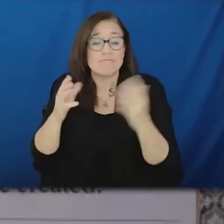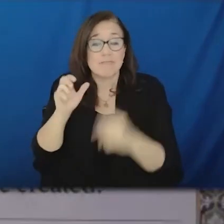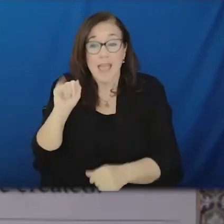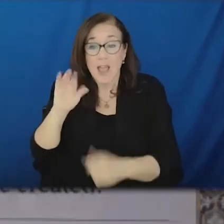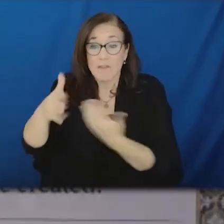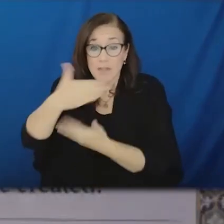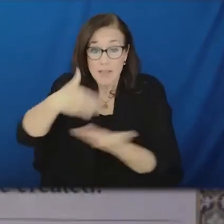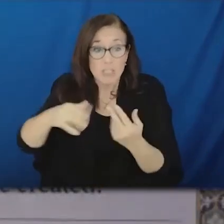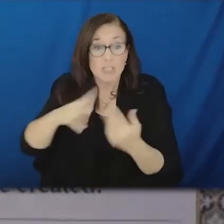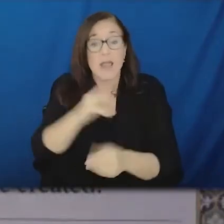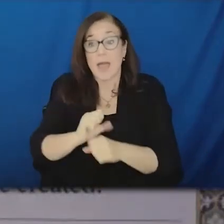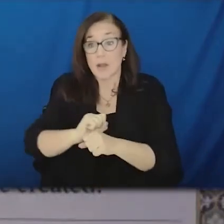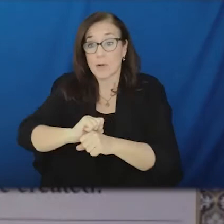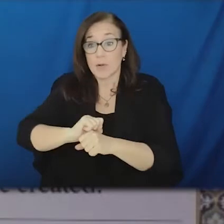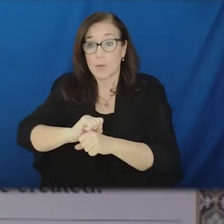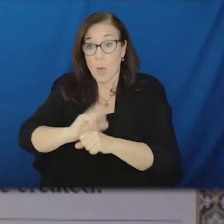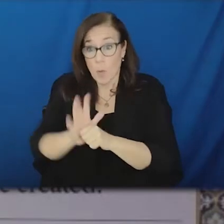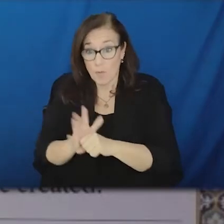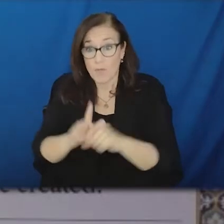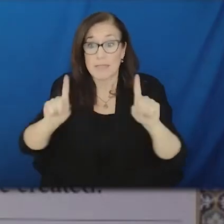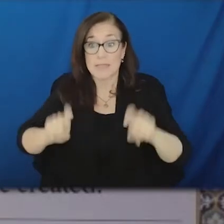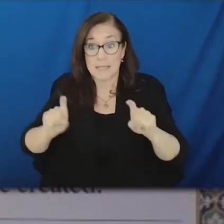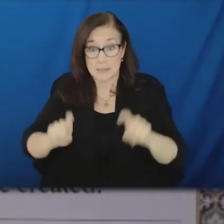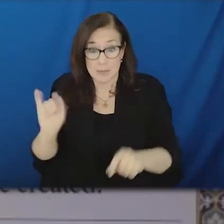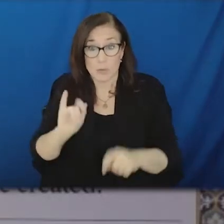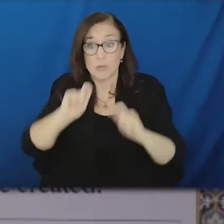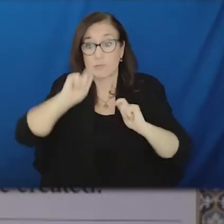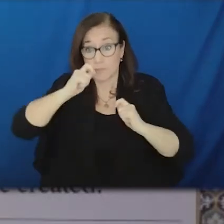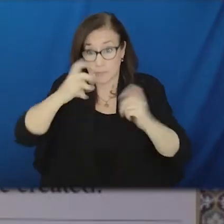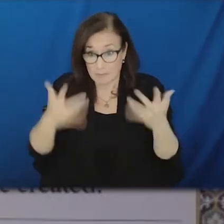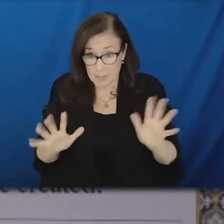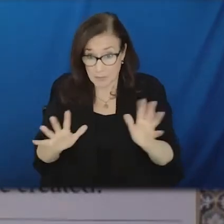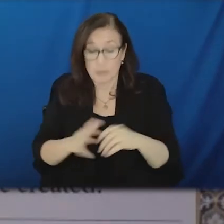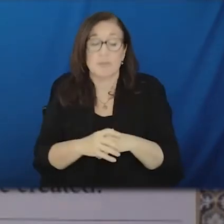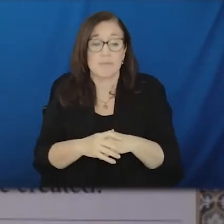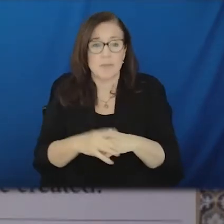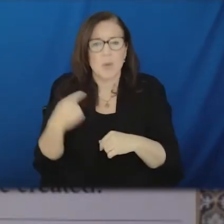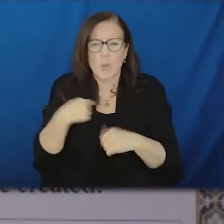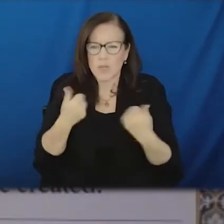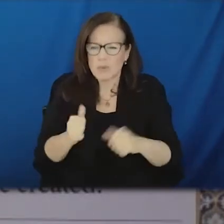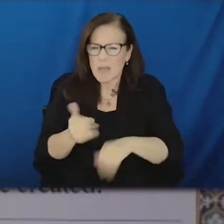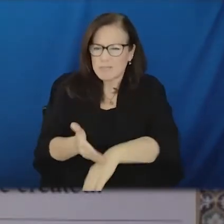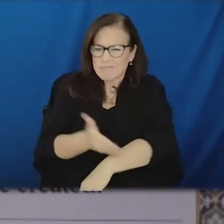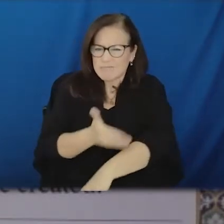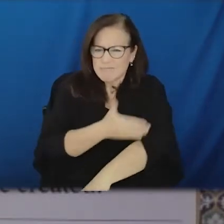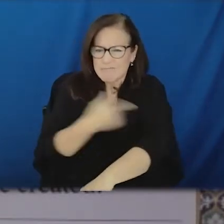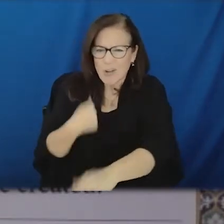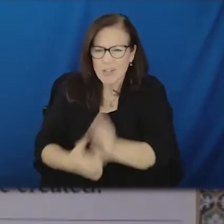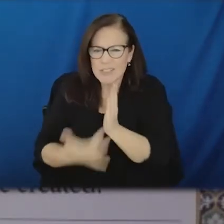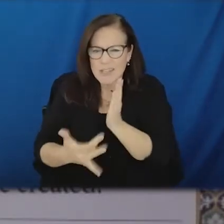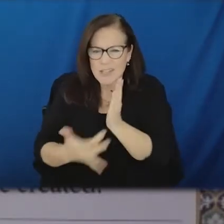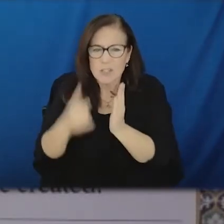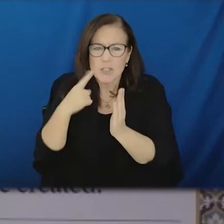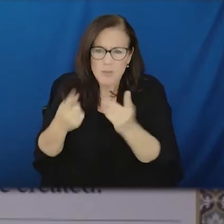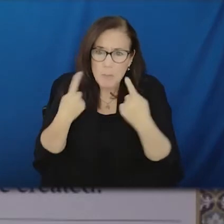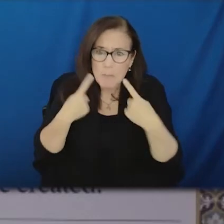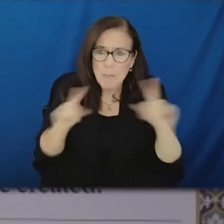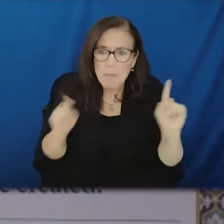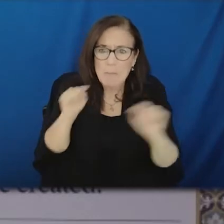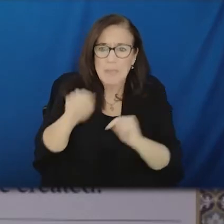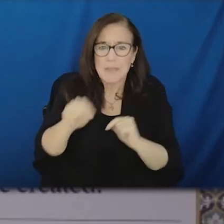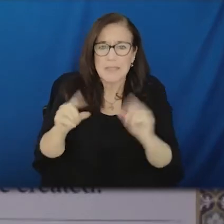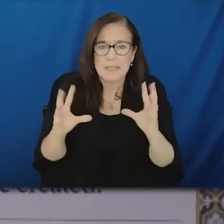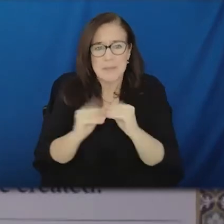days. We are trying to refine and improve our technology to make this meeting happen, and I thank you for your patience